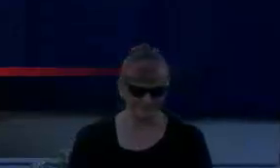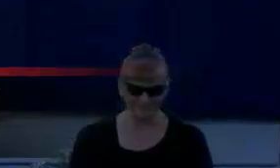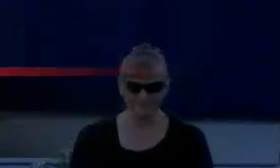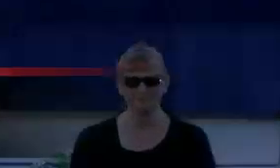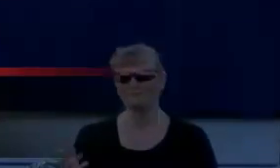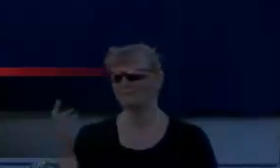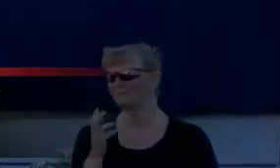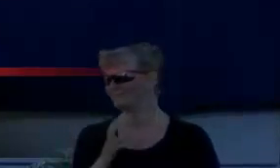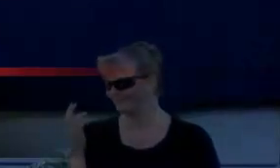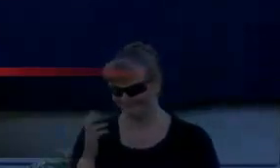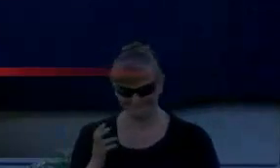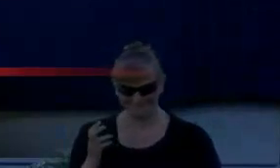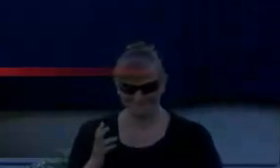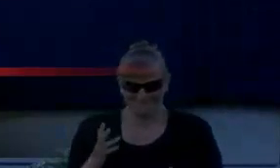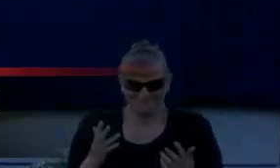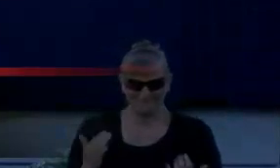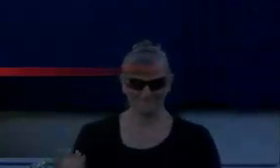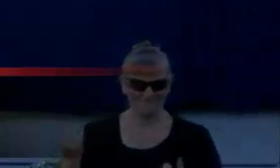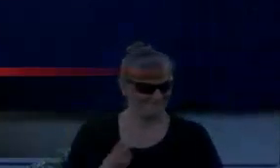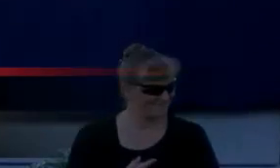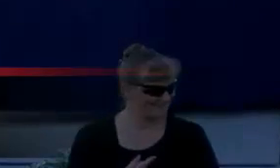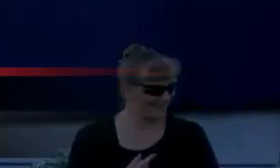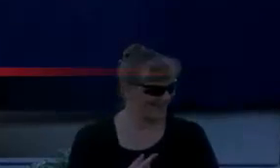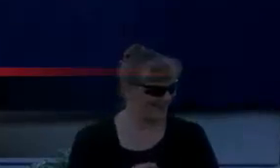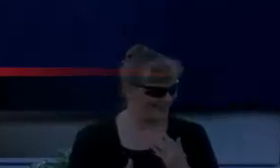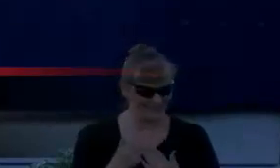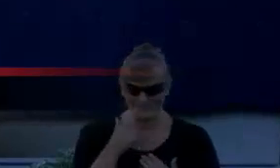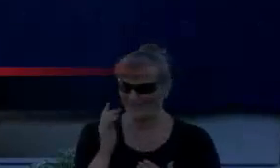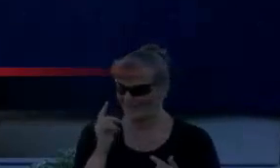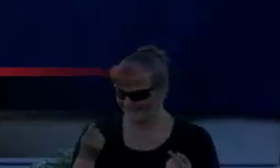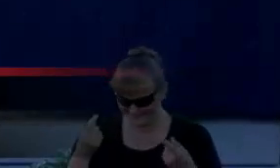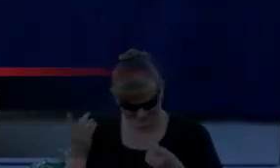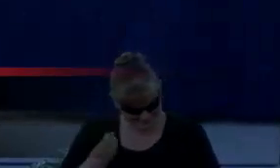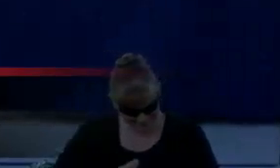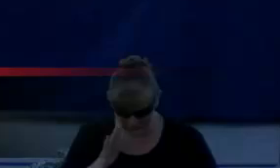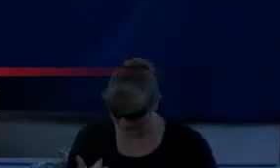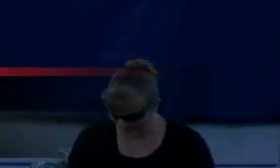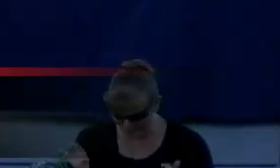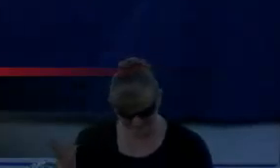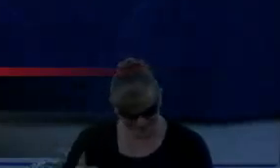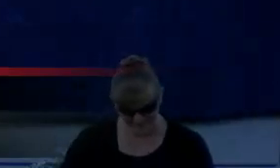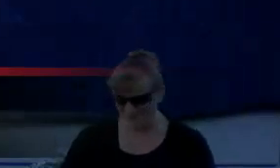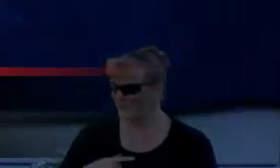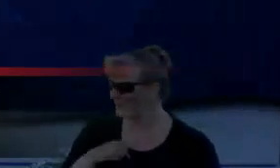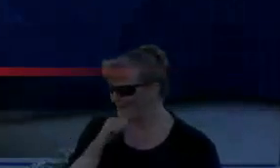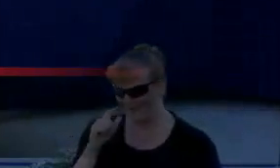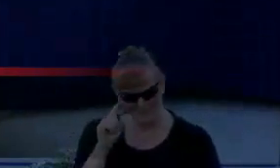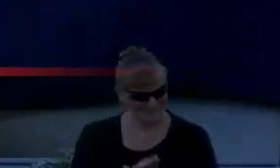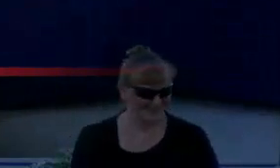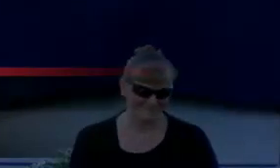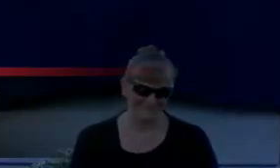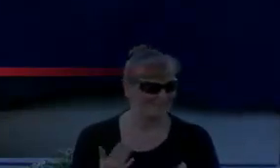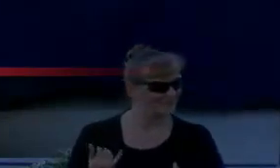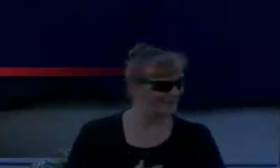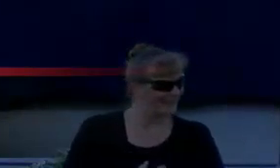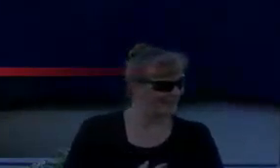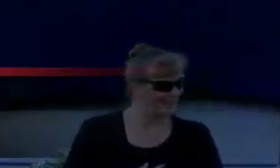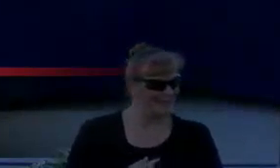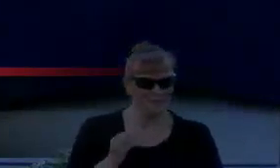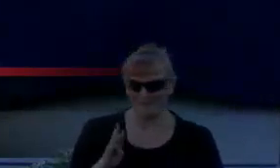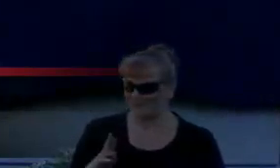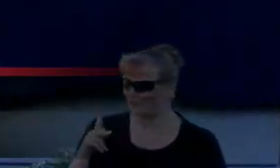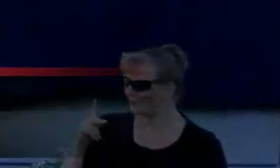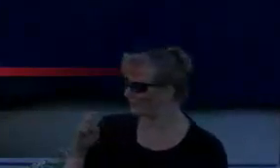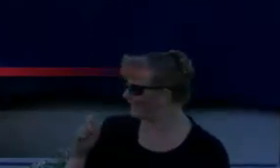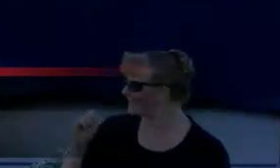Wow. Today is the day that everyone said would come so fast, but we didn't believe them. Today is the day that Mr. Kessner